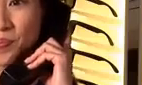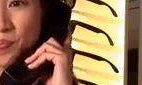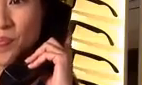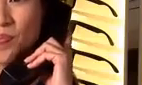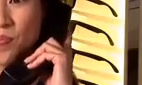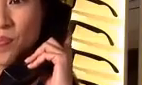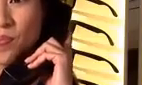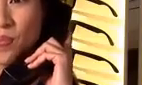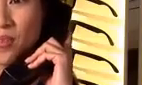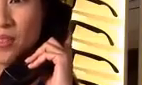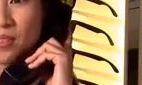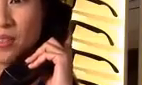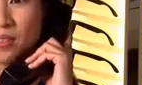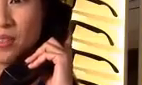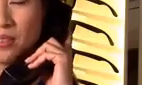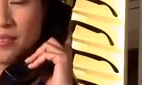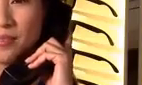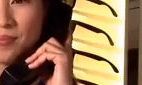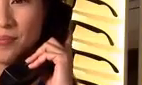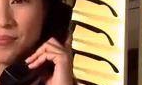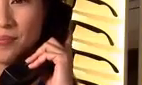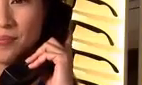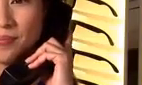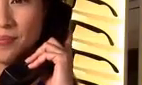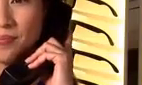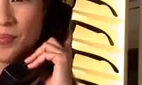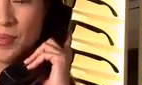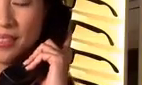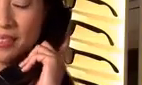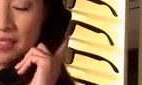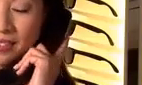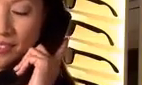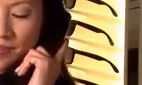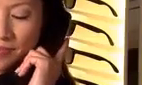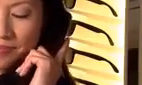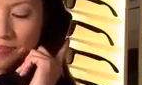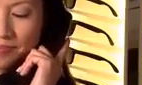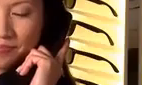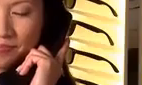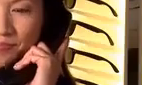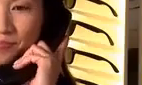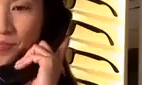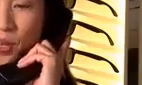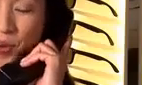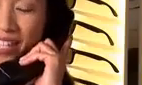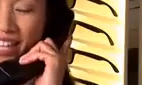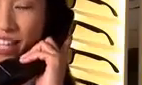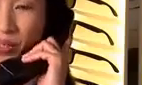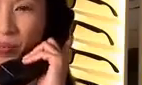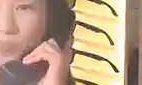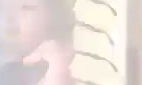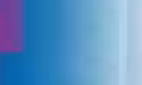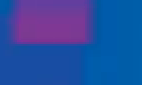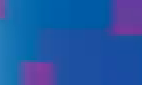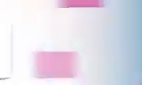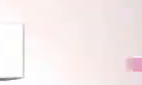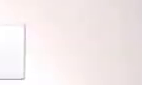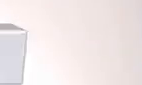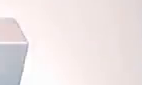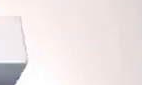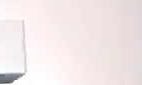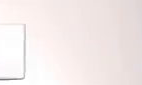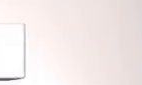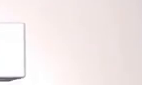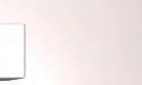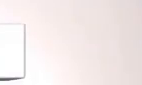hour, or if you're able to get off work a few minutes early. If you're able to hold, I can transfer you right now. Okay, thank you.